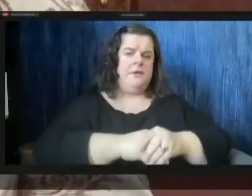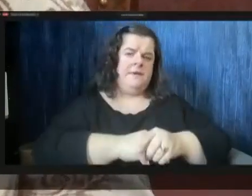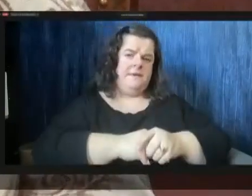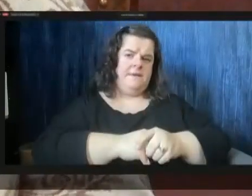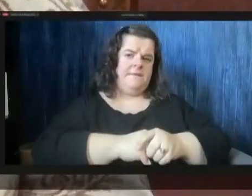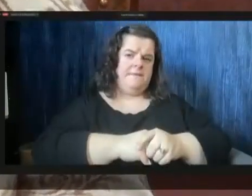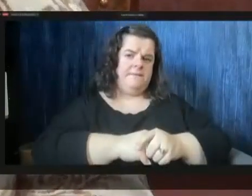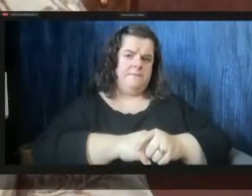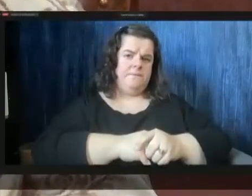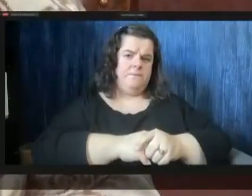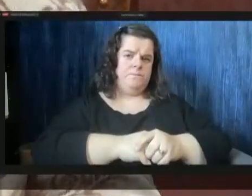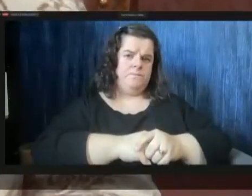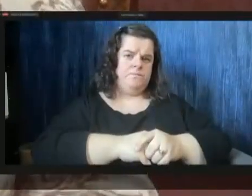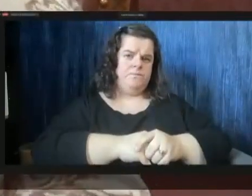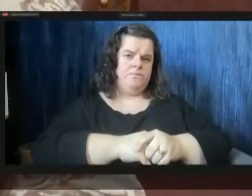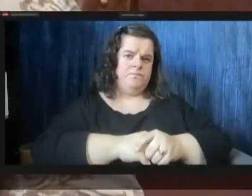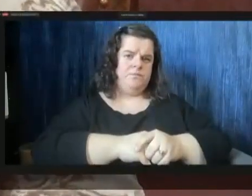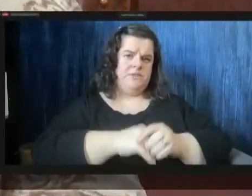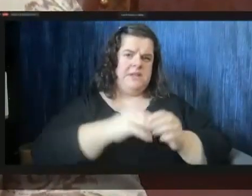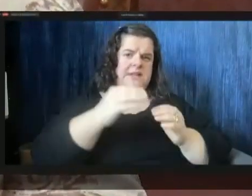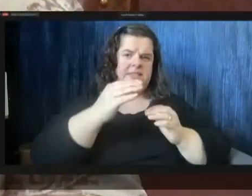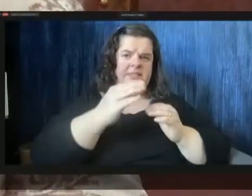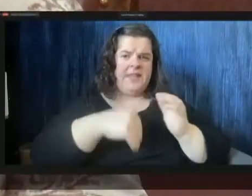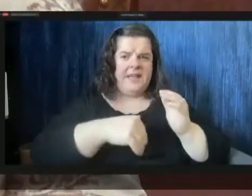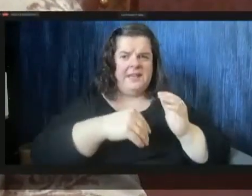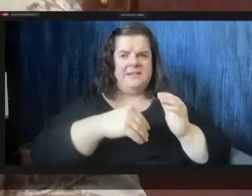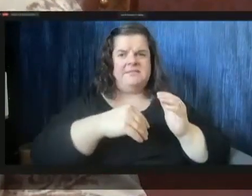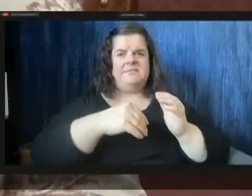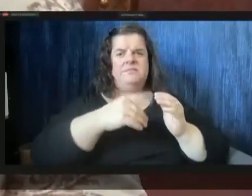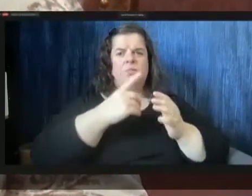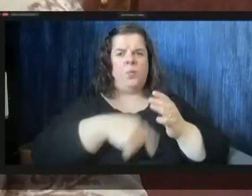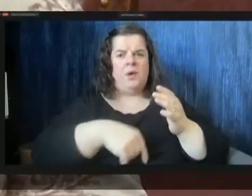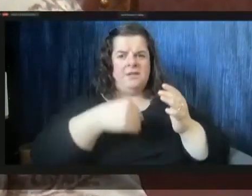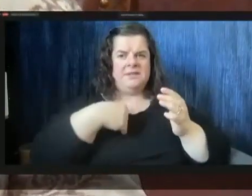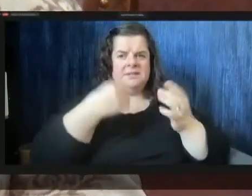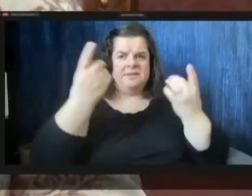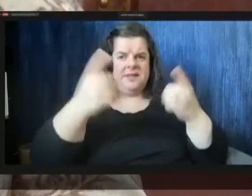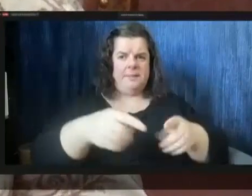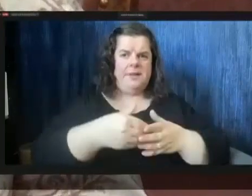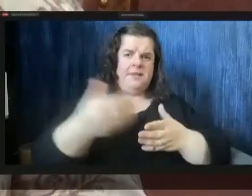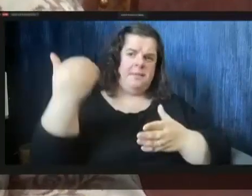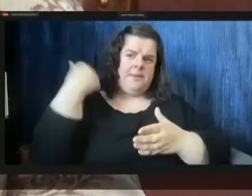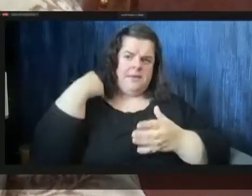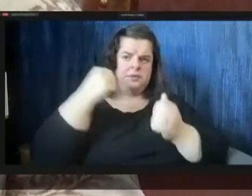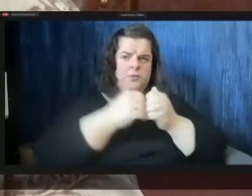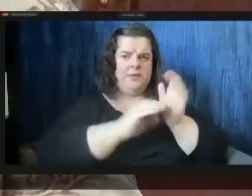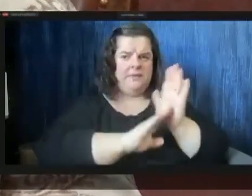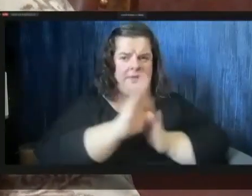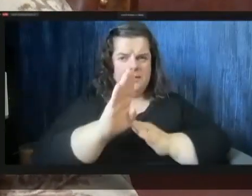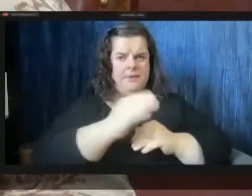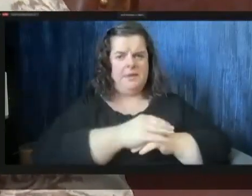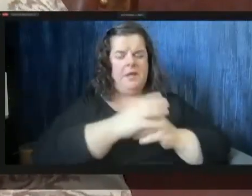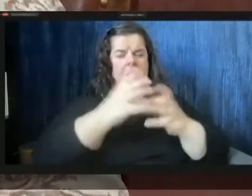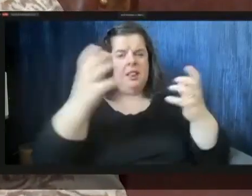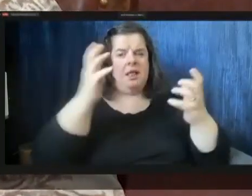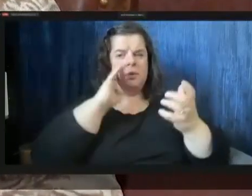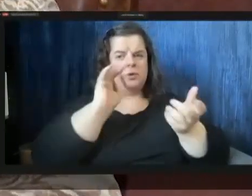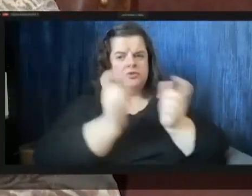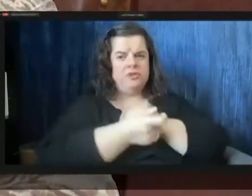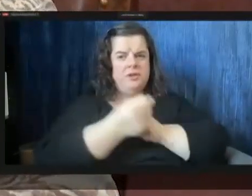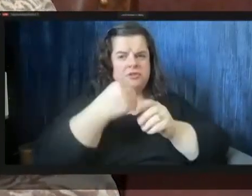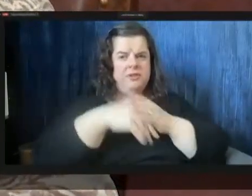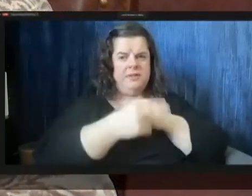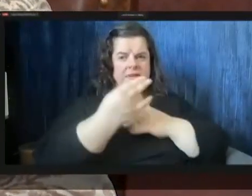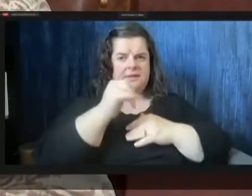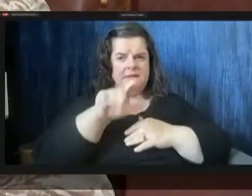it to be what it has been in the past with developments. A lot of things is going to change the hill, and a lot of people